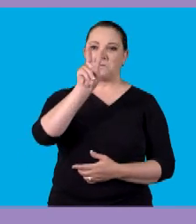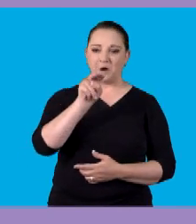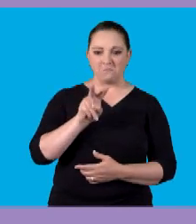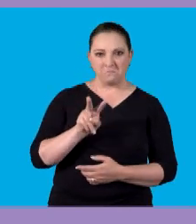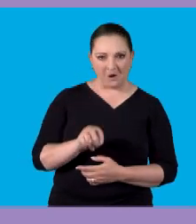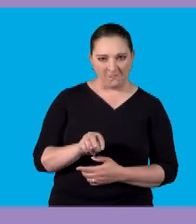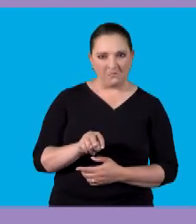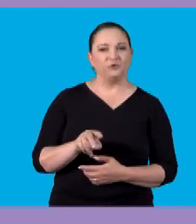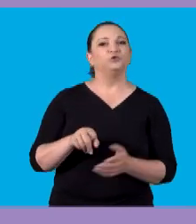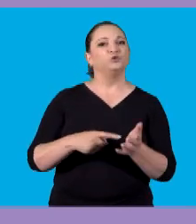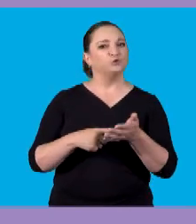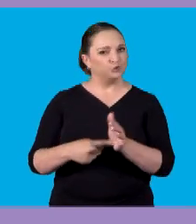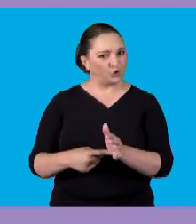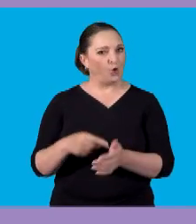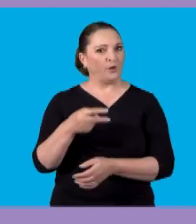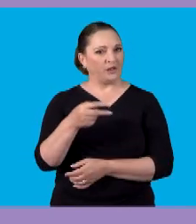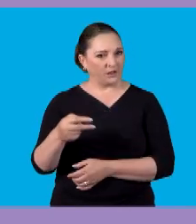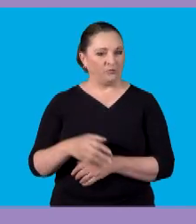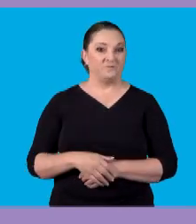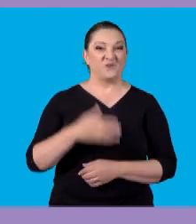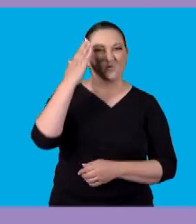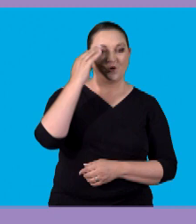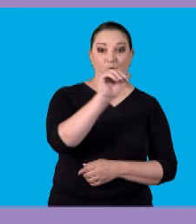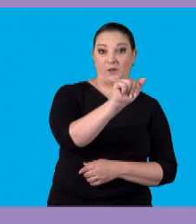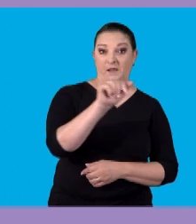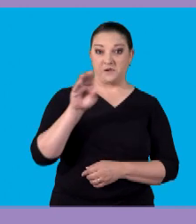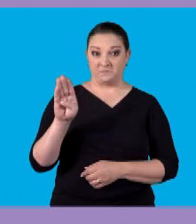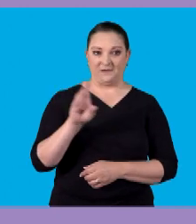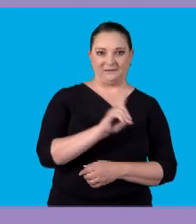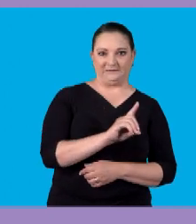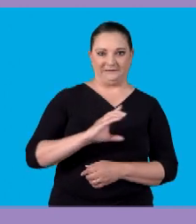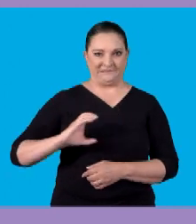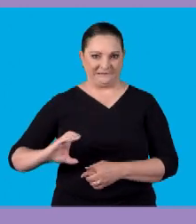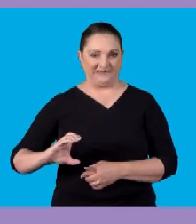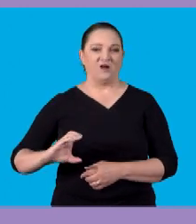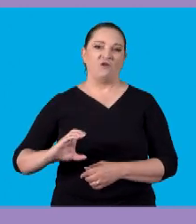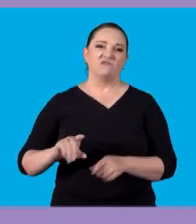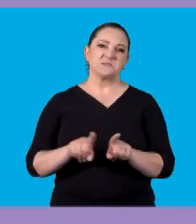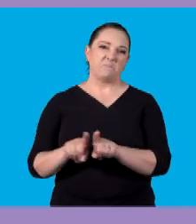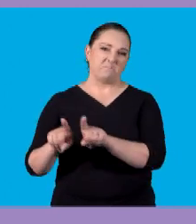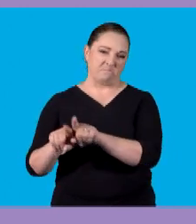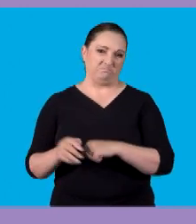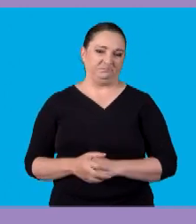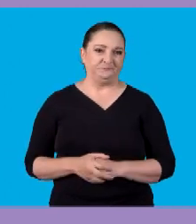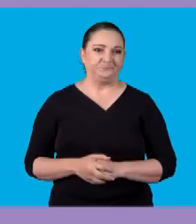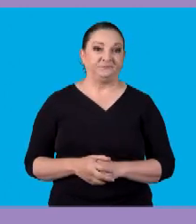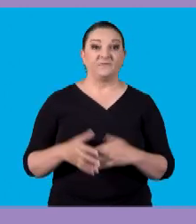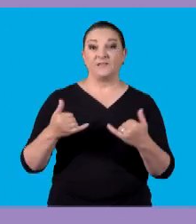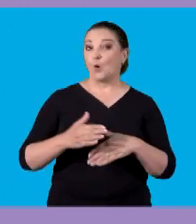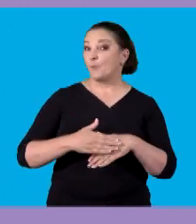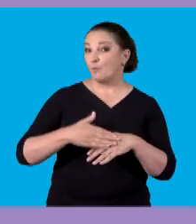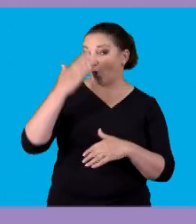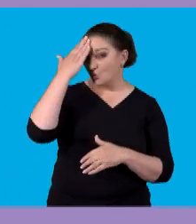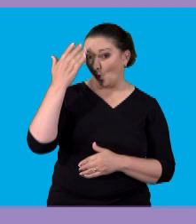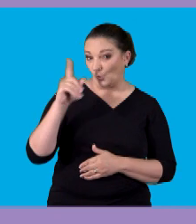that these sides are equal. So now we know that AB is equals to DC. What else do we